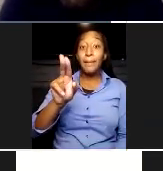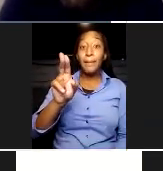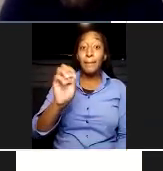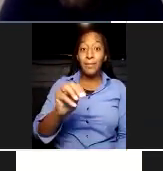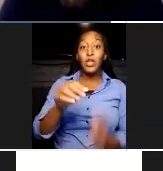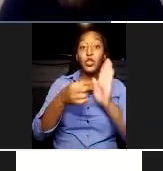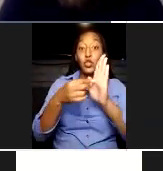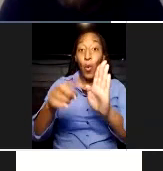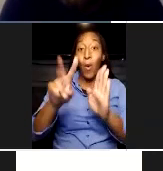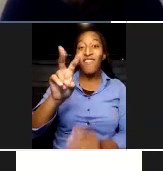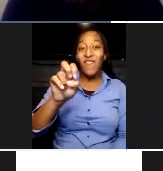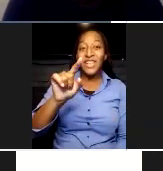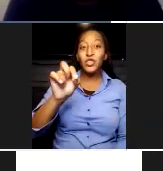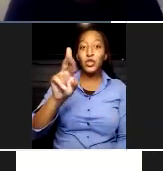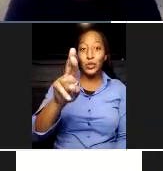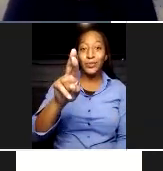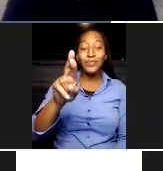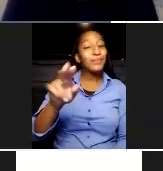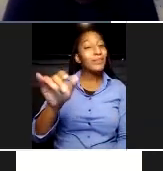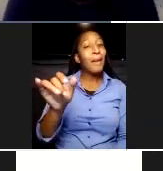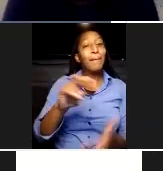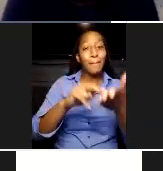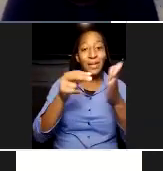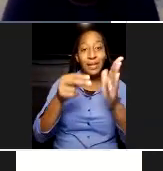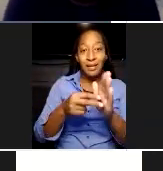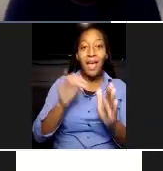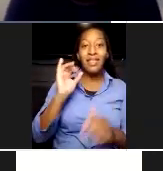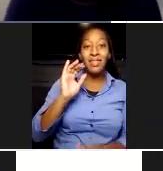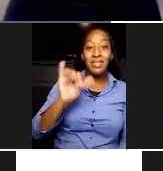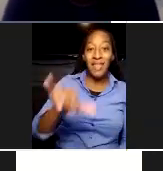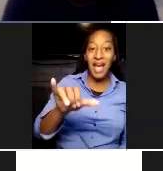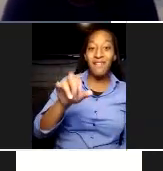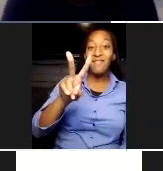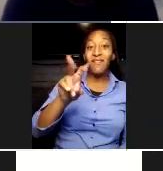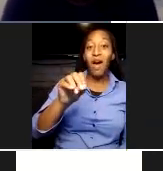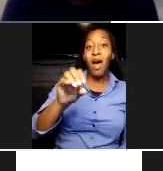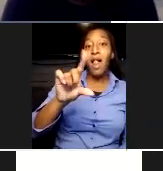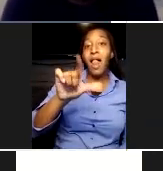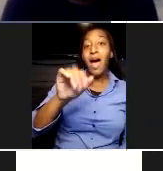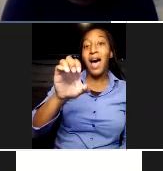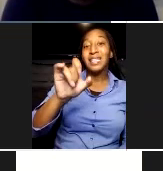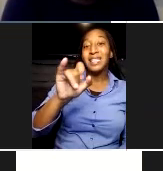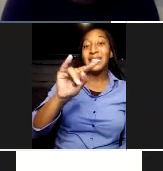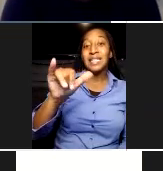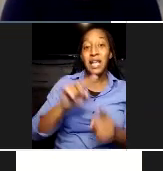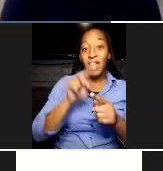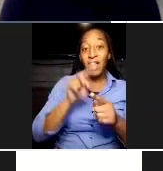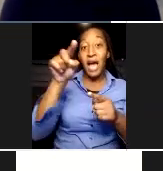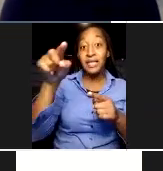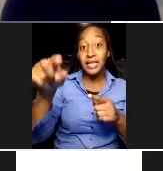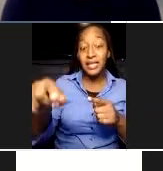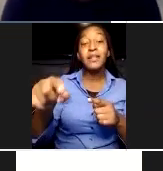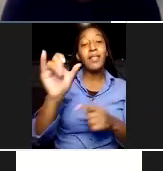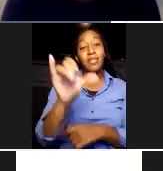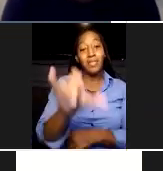the momentum that we utilize as linear momentum, because a lot of times you hear momentum, though it